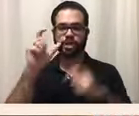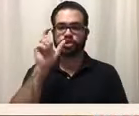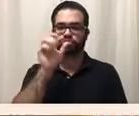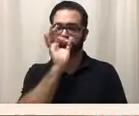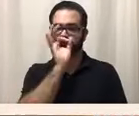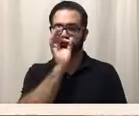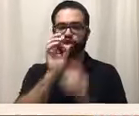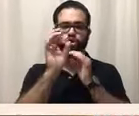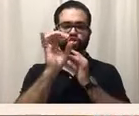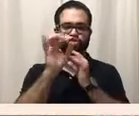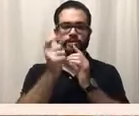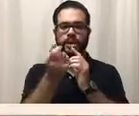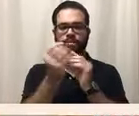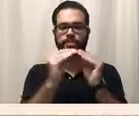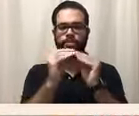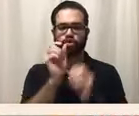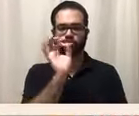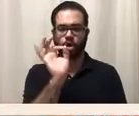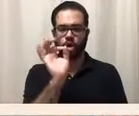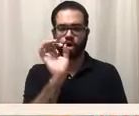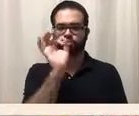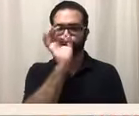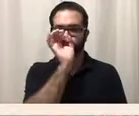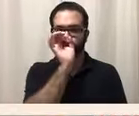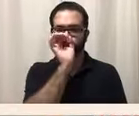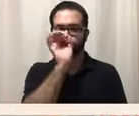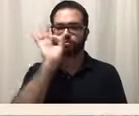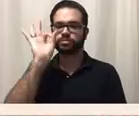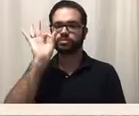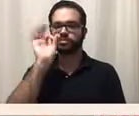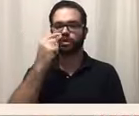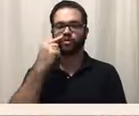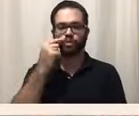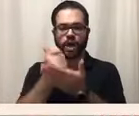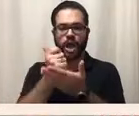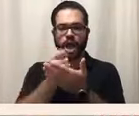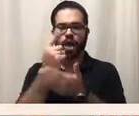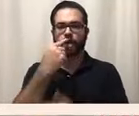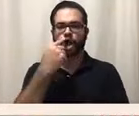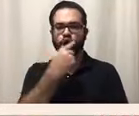being a little smaller, to help him close his lips together.